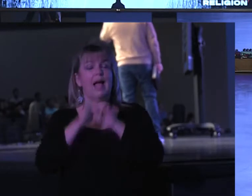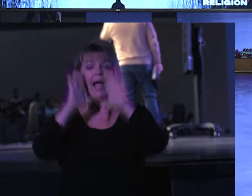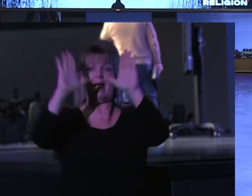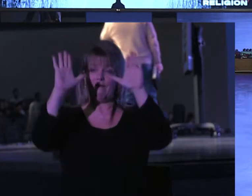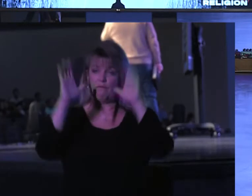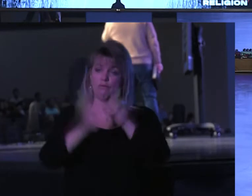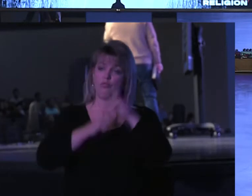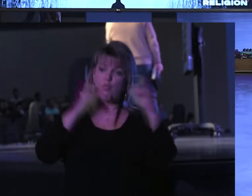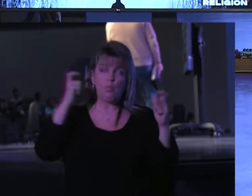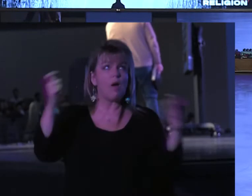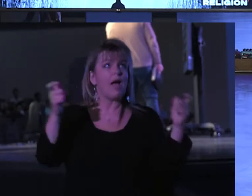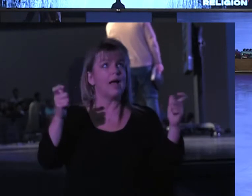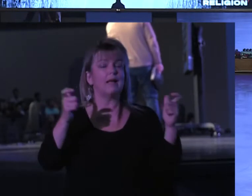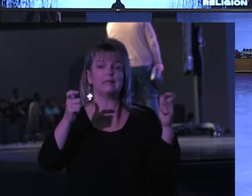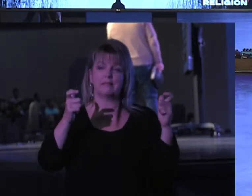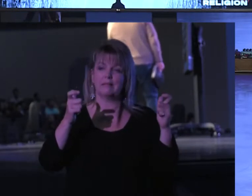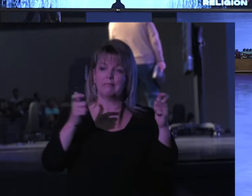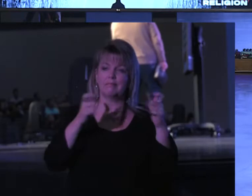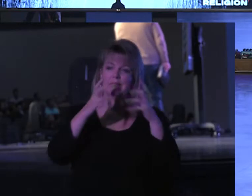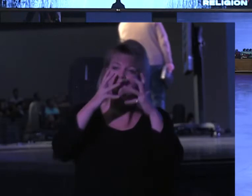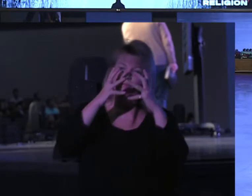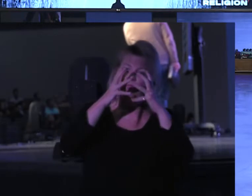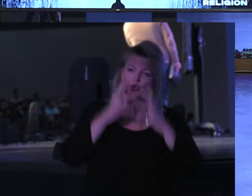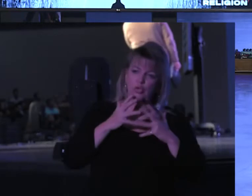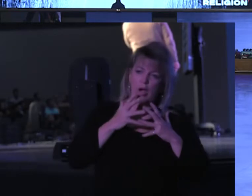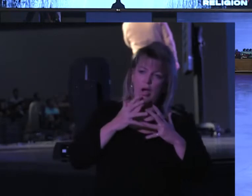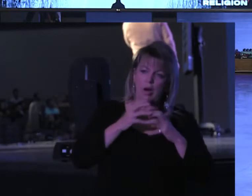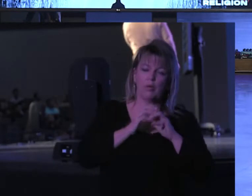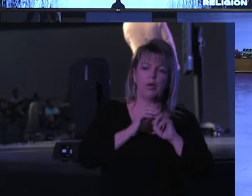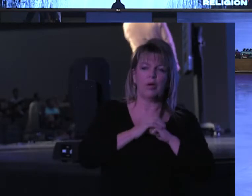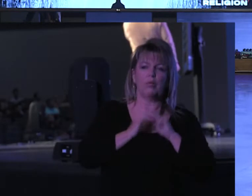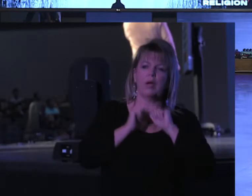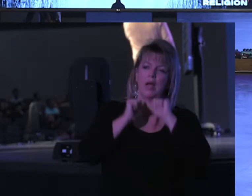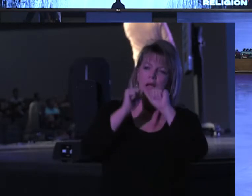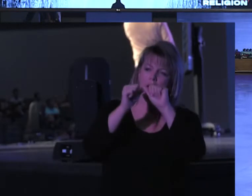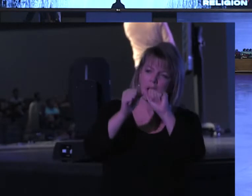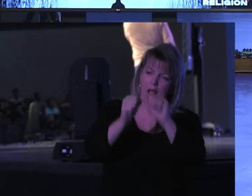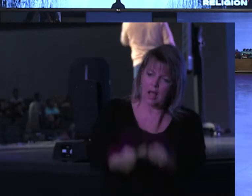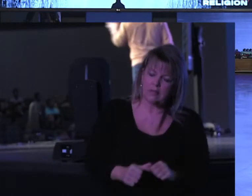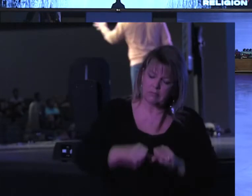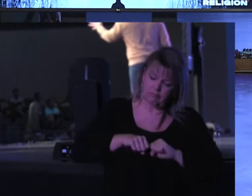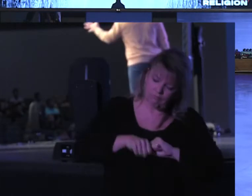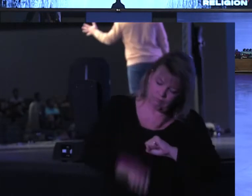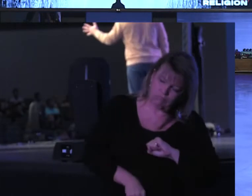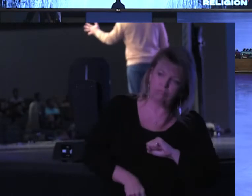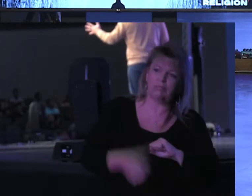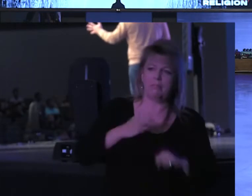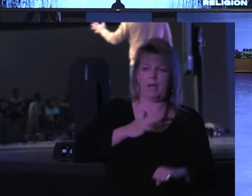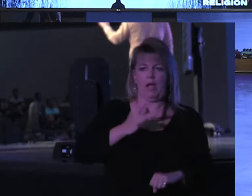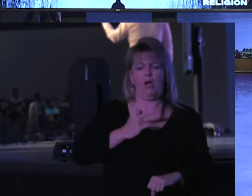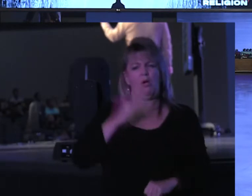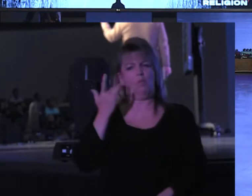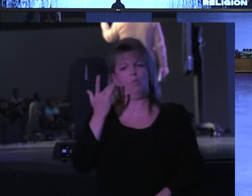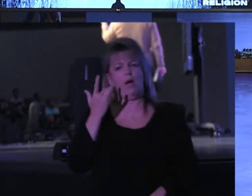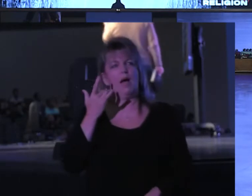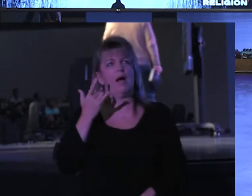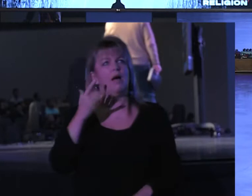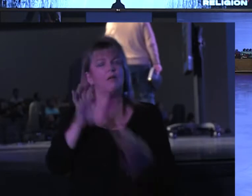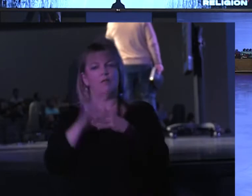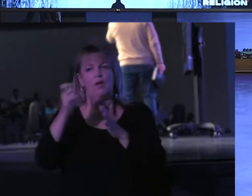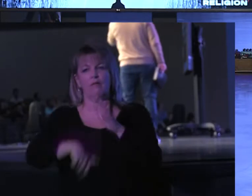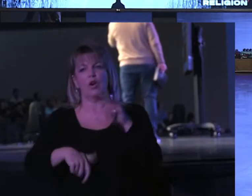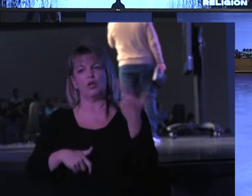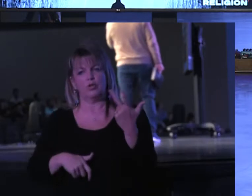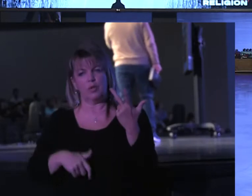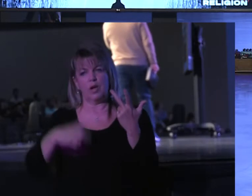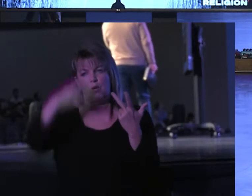great sorrow and unceasing anguish in my heart. Why, Paul? Look what he says in verse